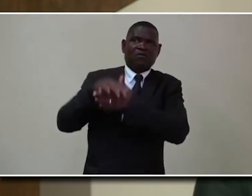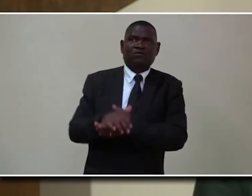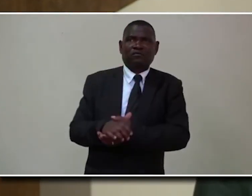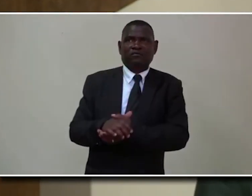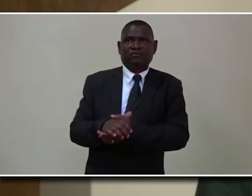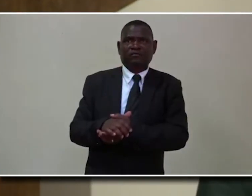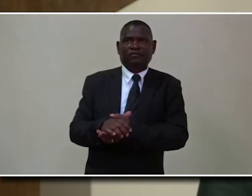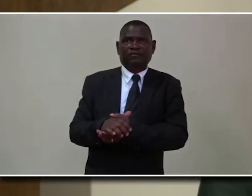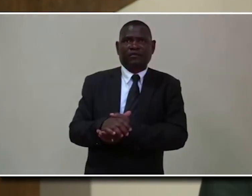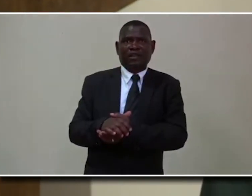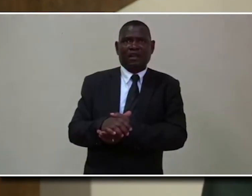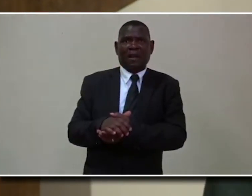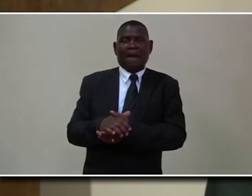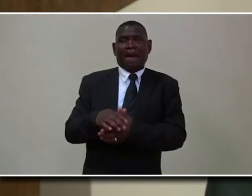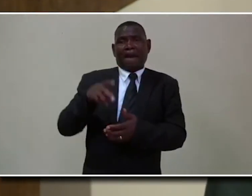Patient in tribulation